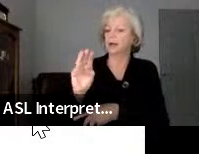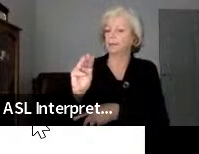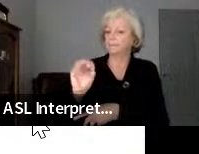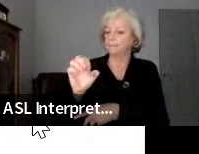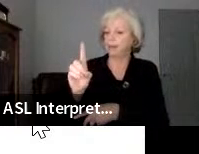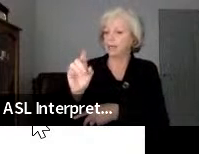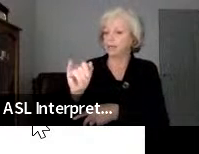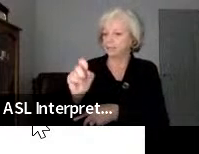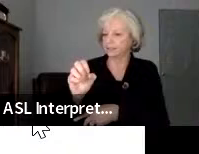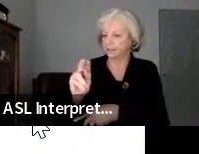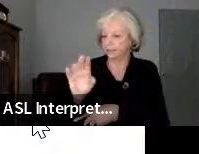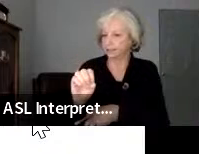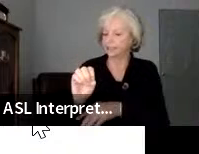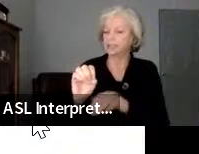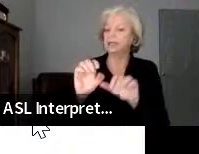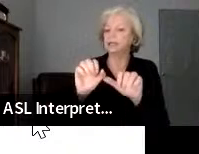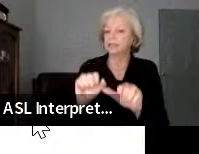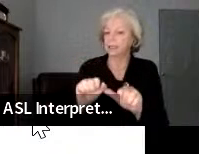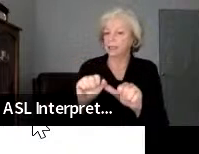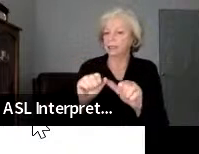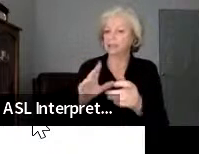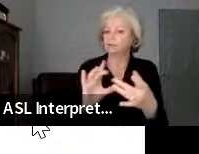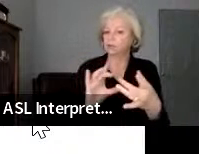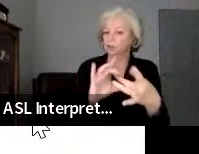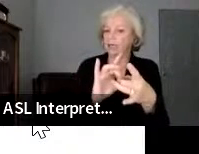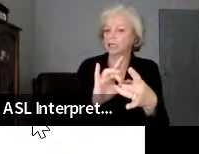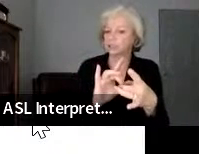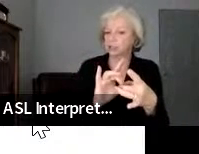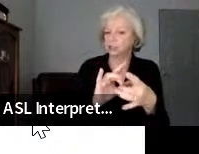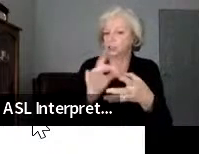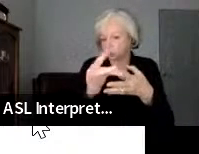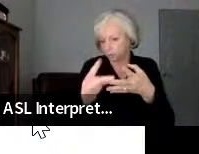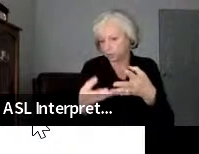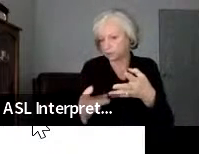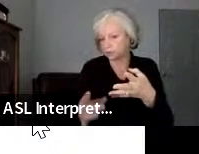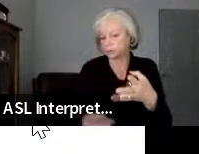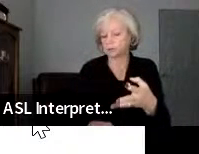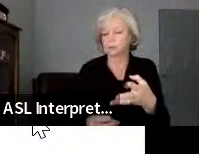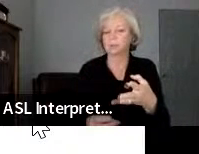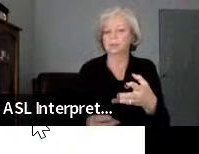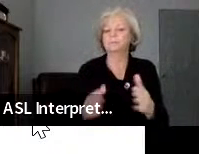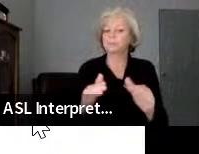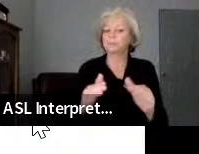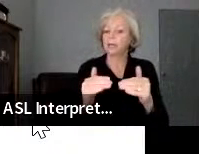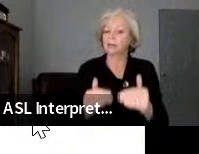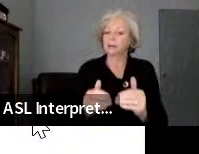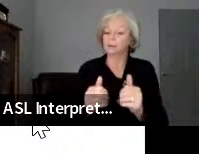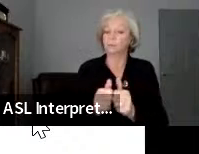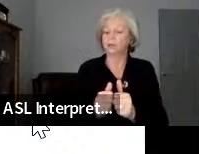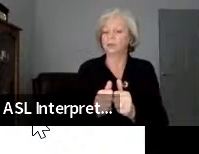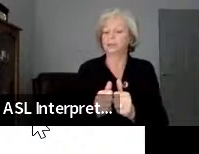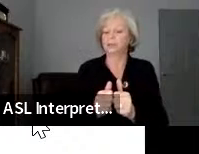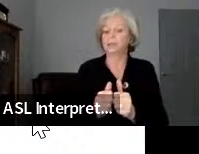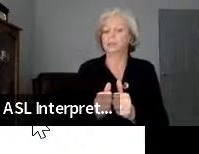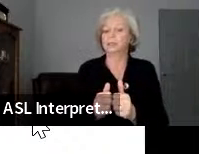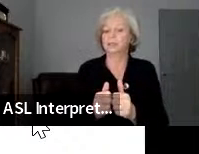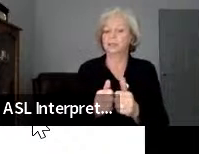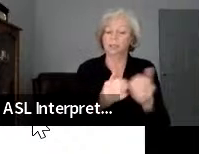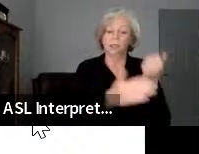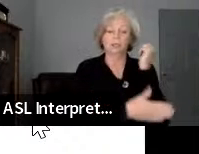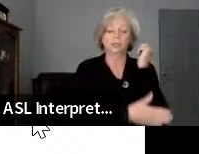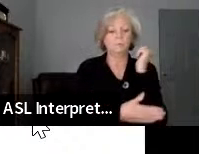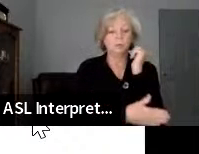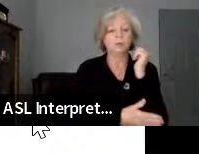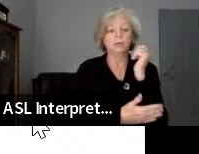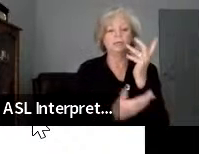referrals, and again, connection to resources. And then with the community paramedicine, we talked about them in prevention. So